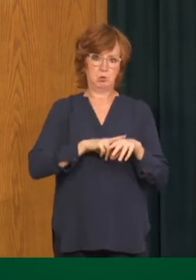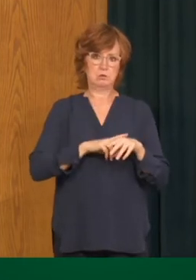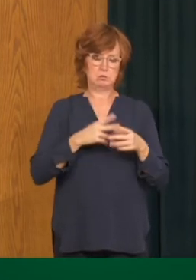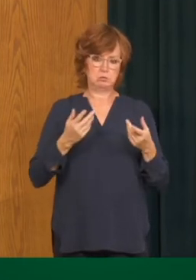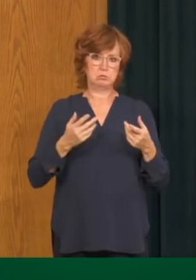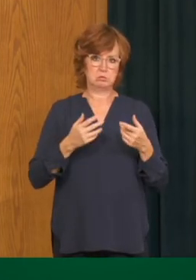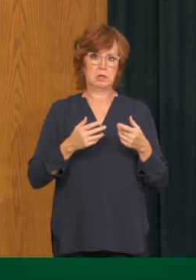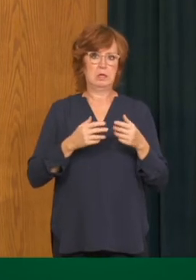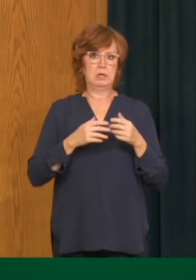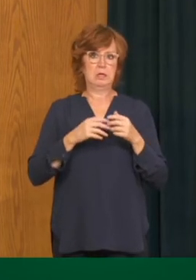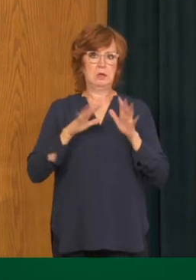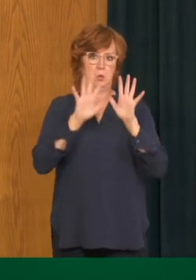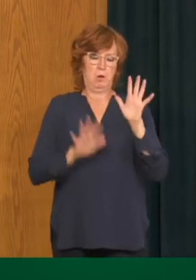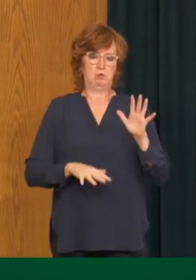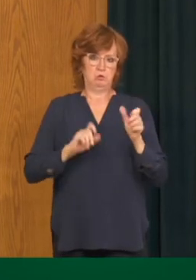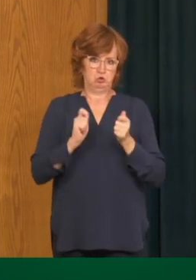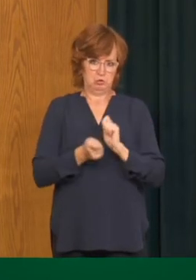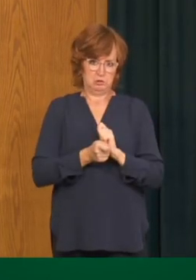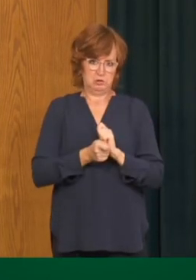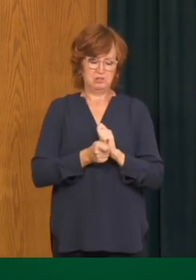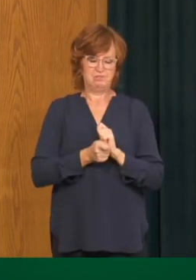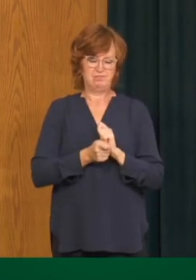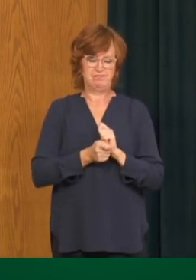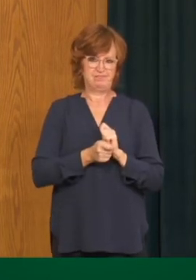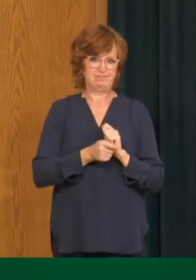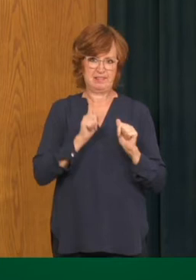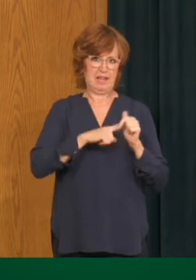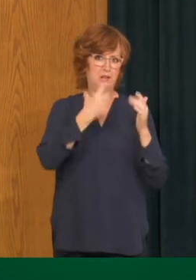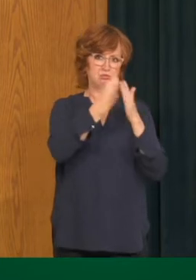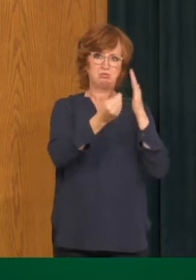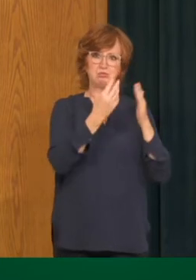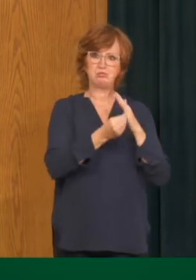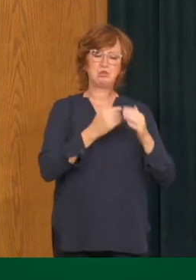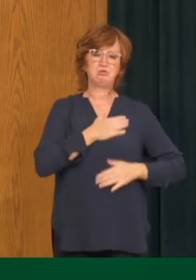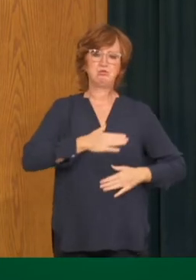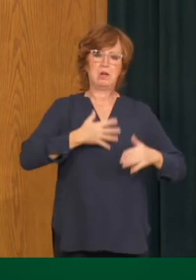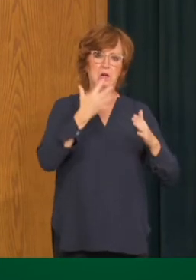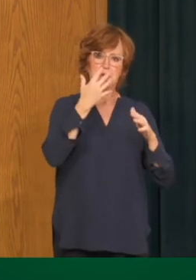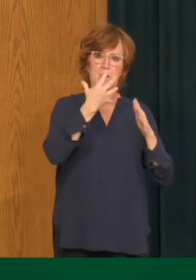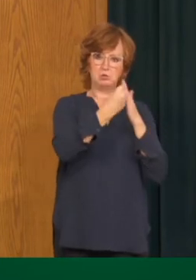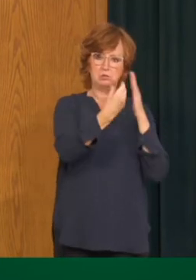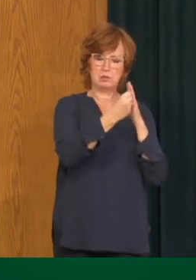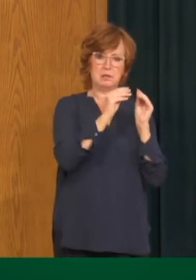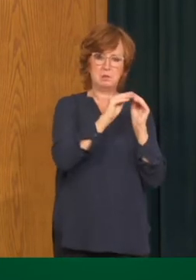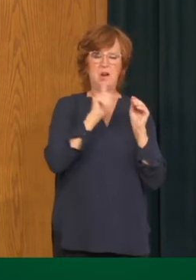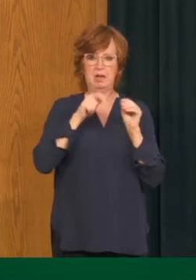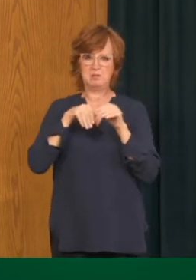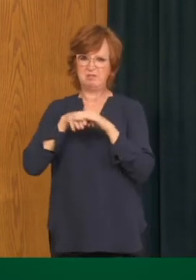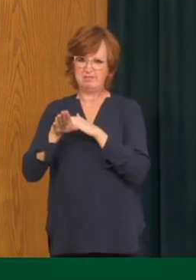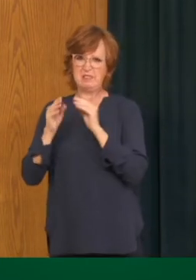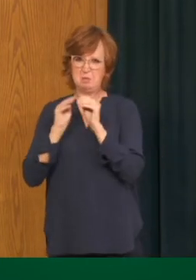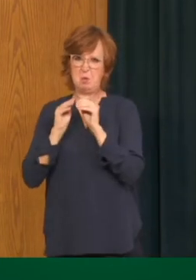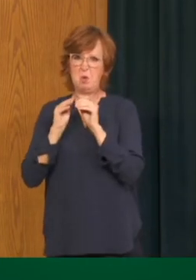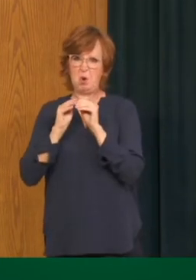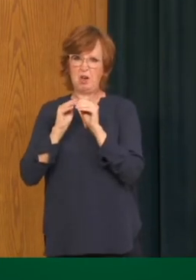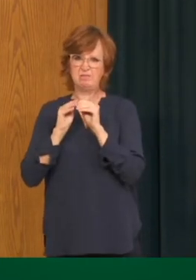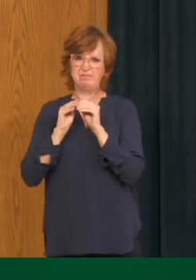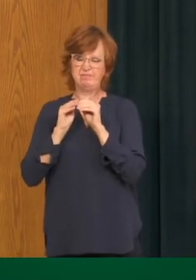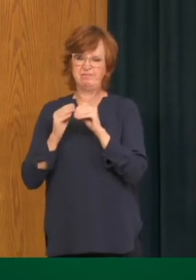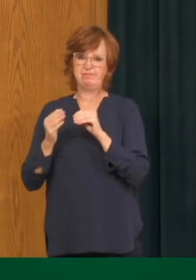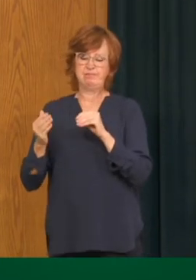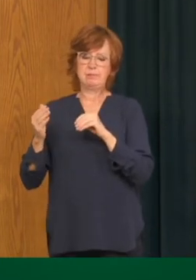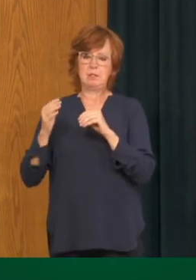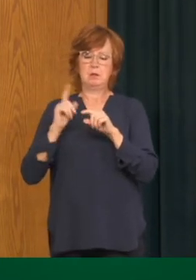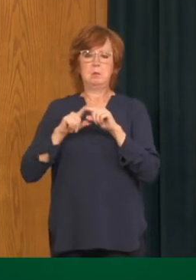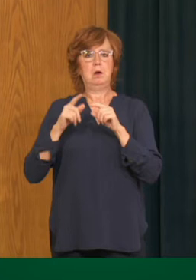safe, it's how you will keep your friends safe, and it's how we will all keep our families safe. And ultimately, it's how we will keep